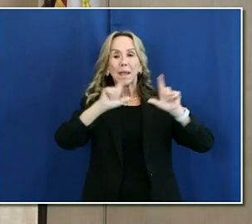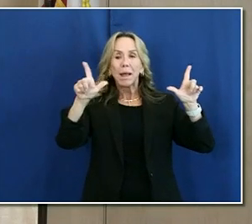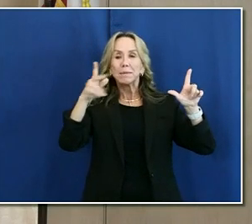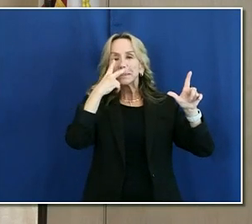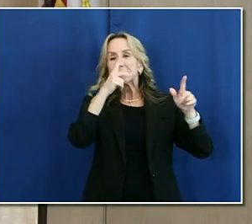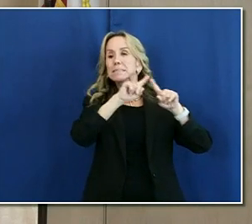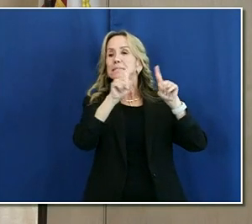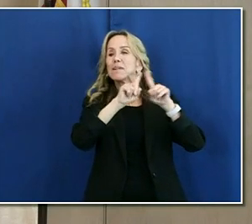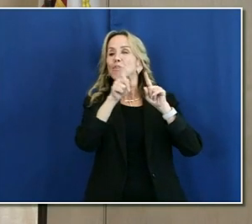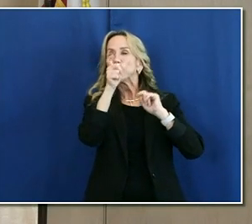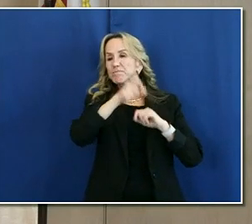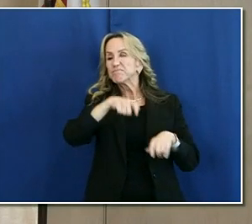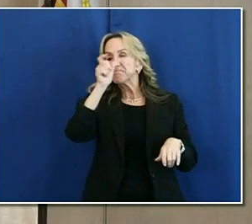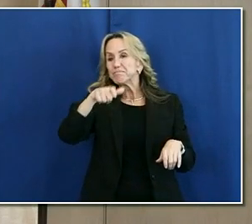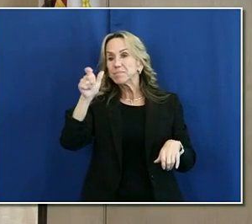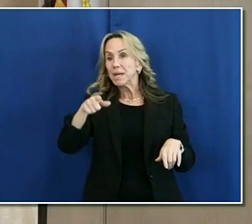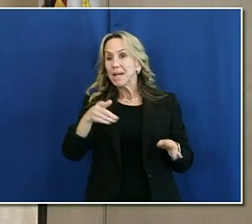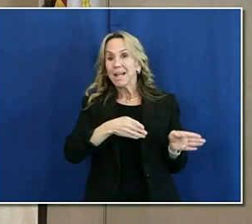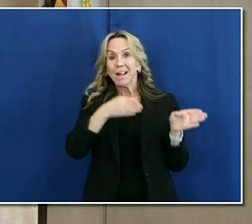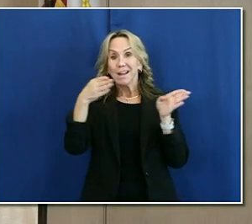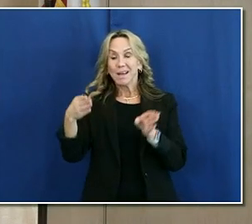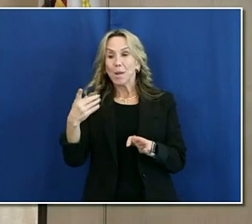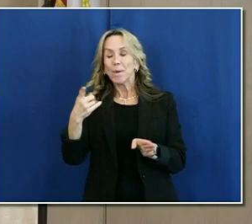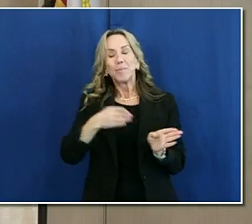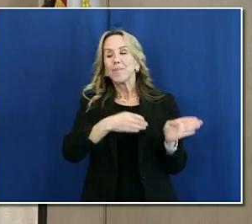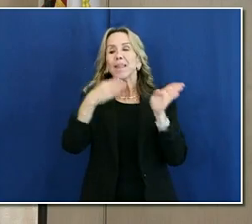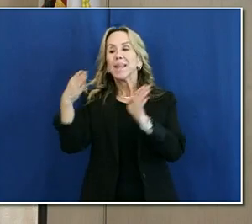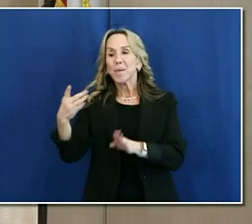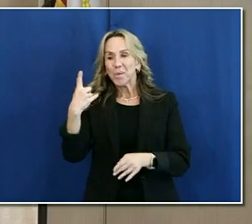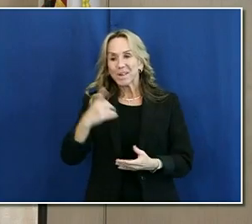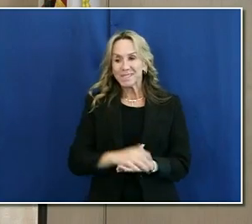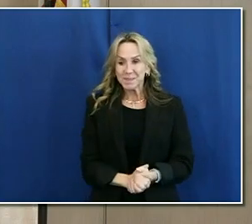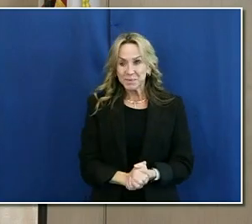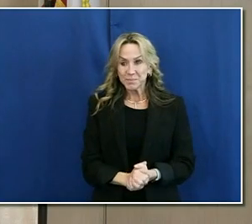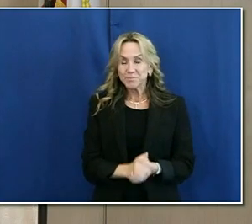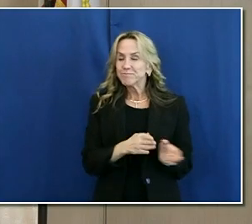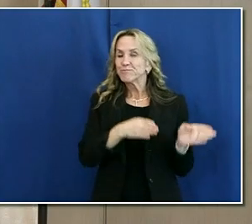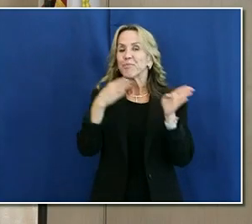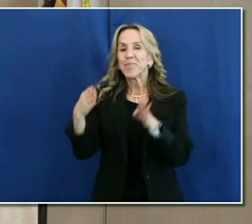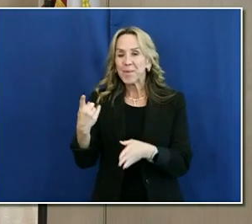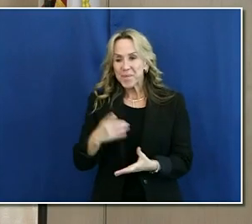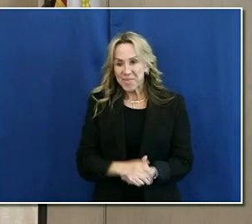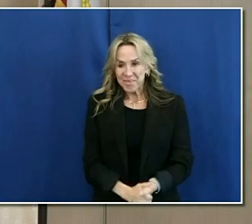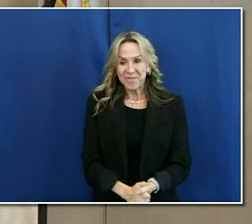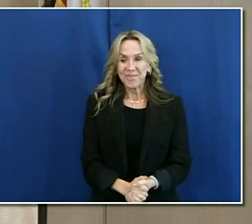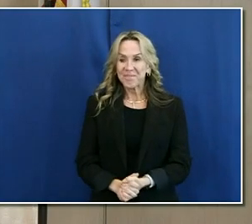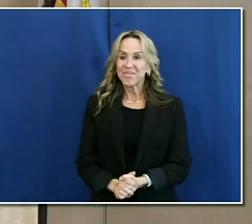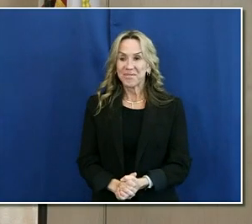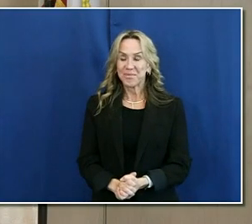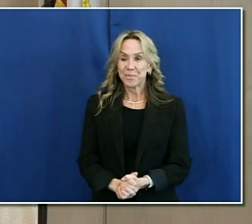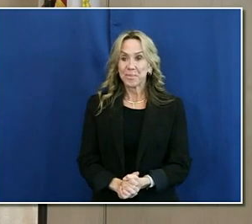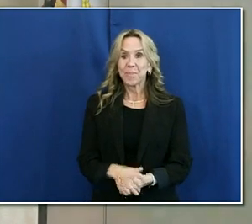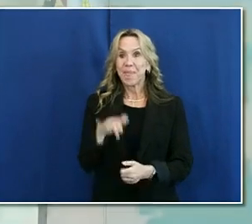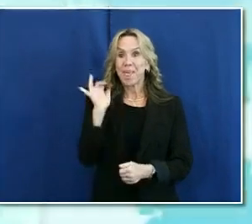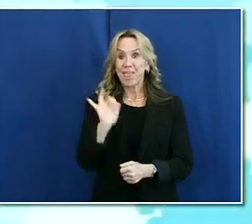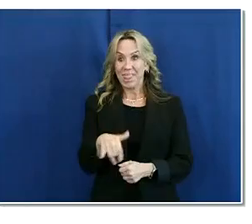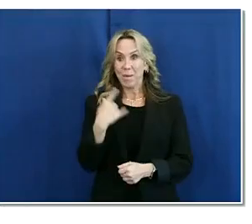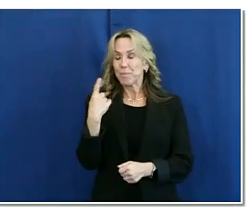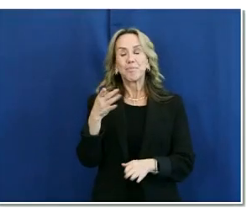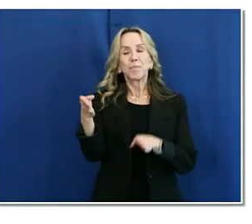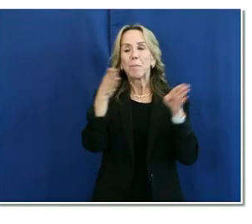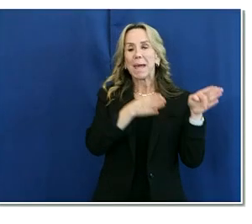if you go to the next slide, keep going. This slide,